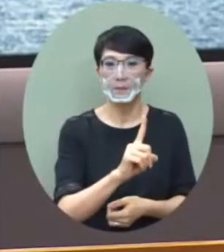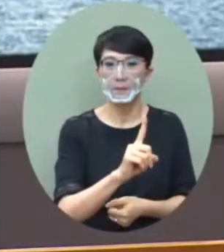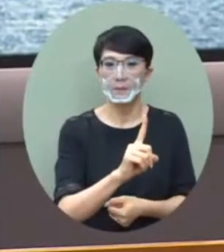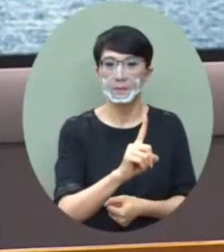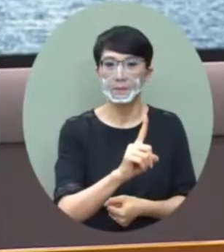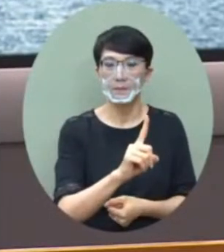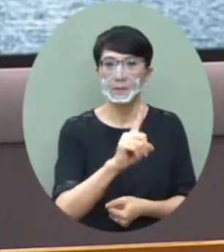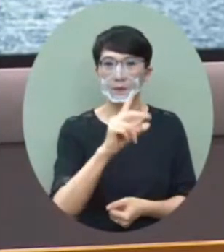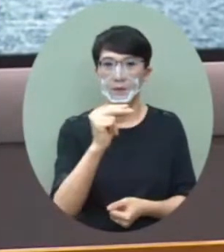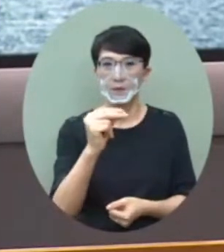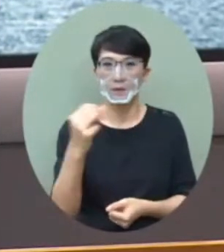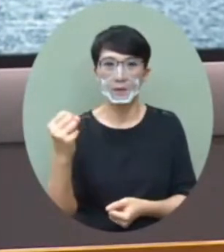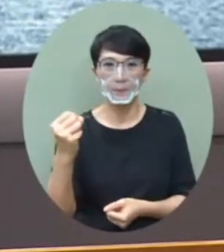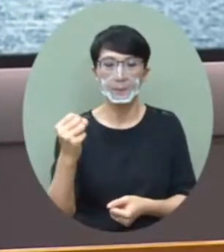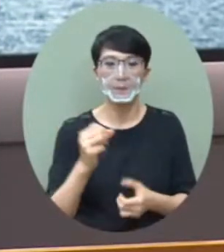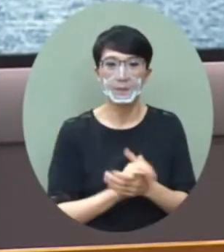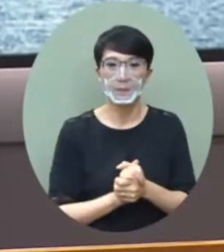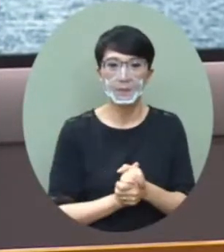we have about